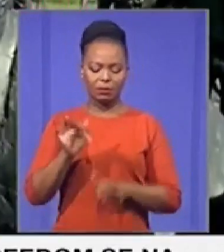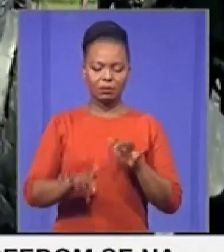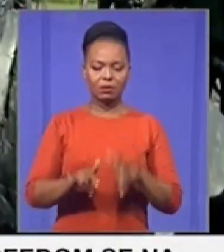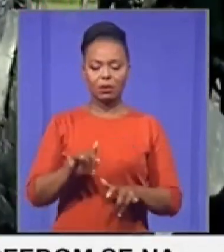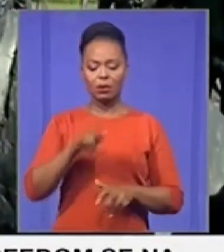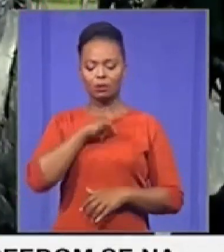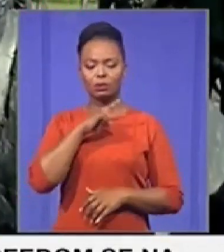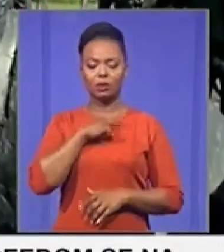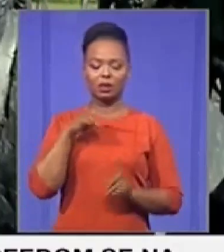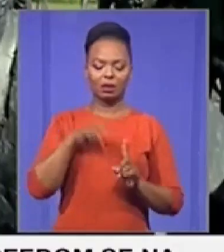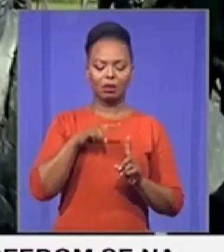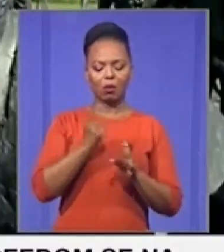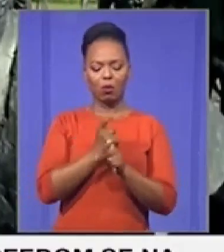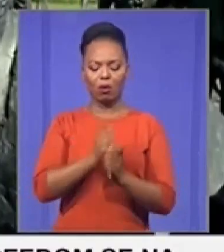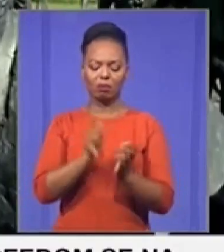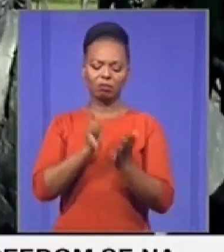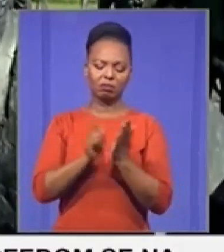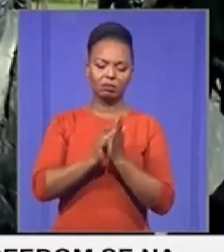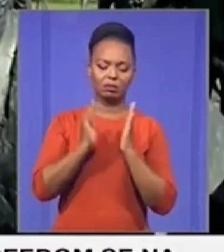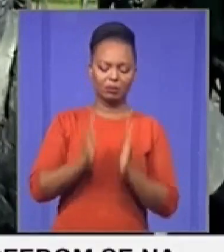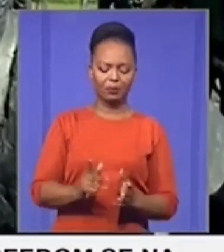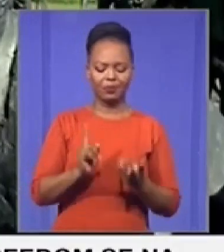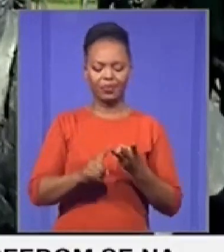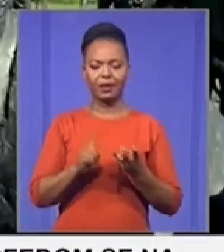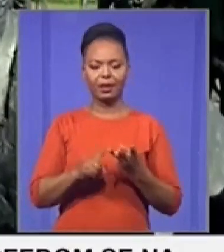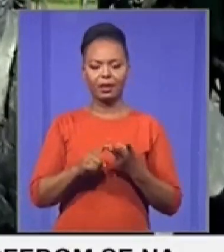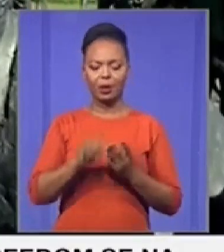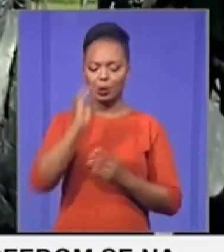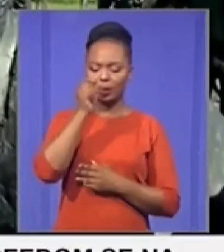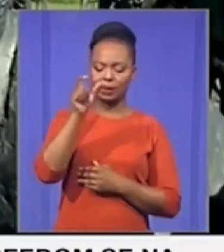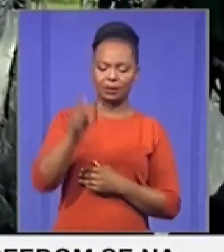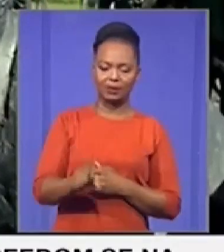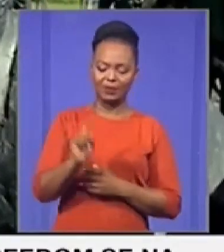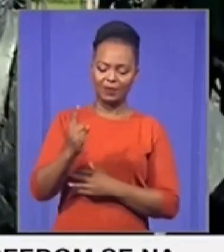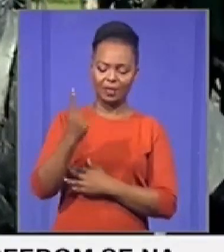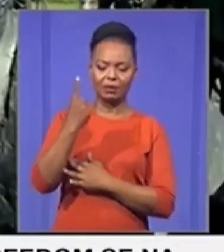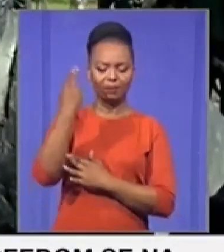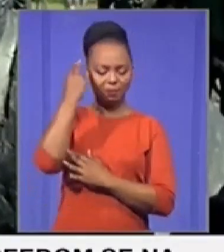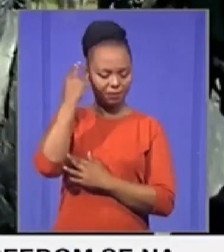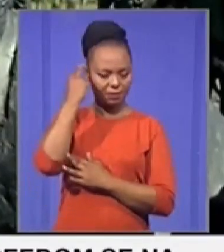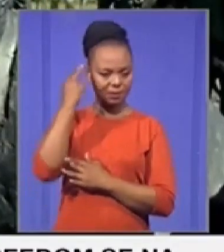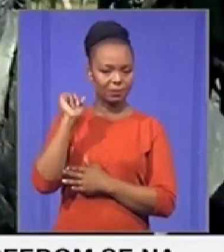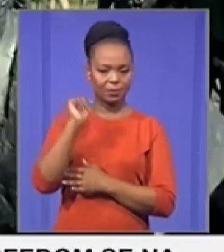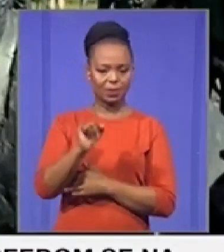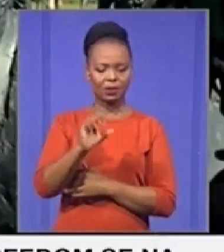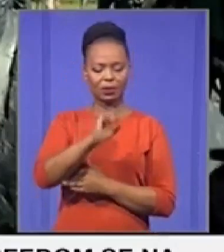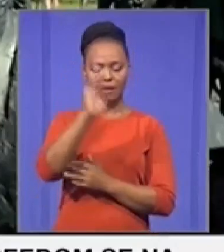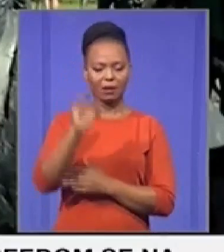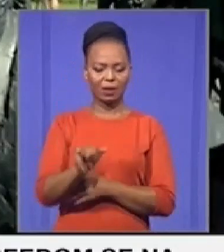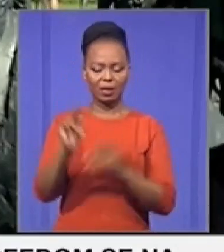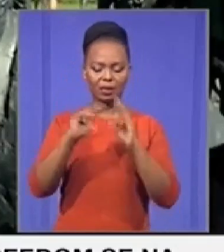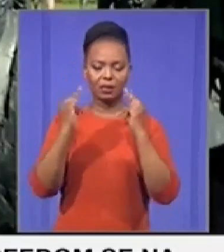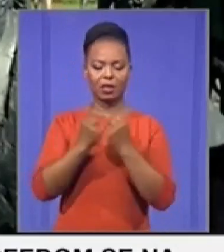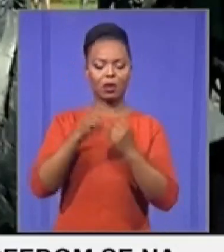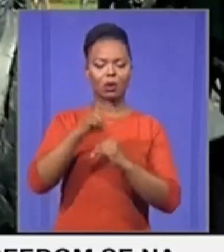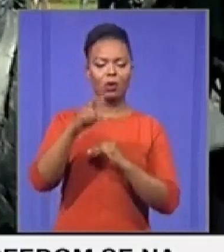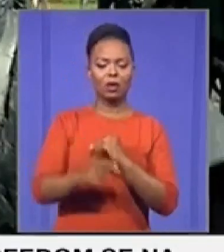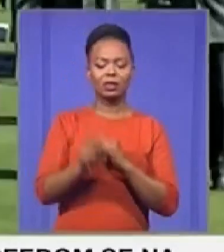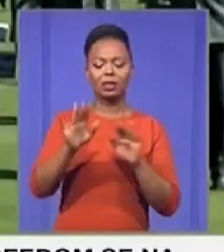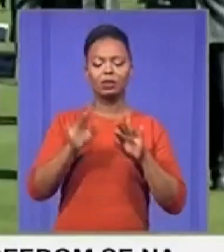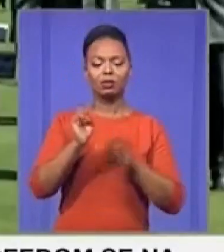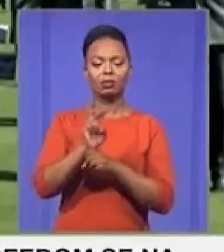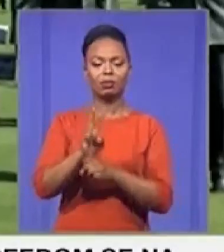a writer, a journalist, the first General Secretary of South African Native National Congress in